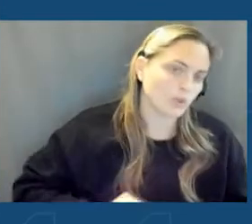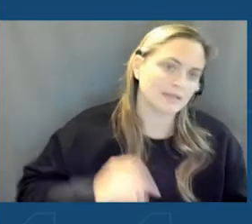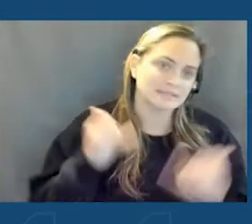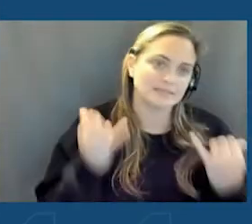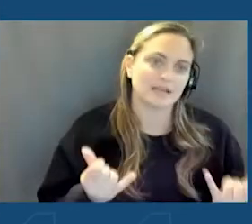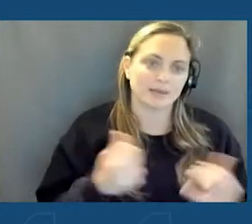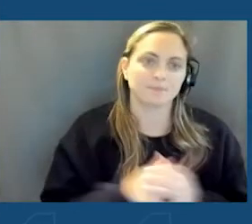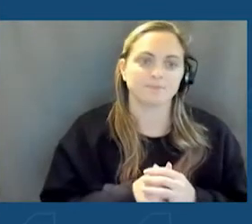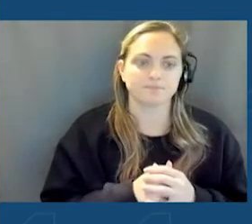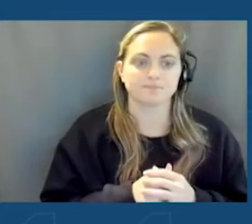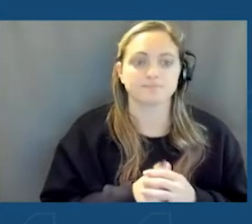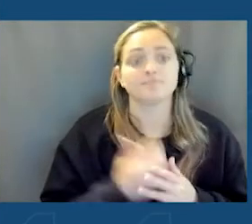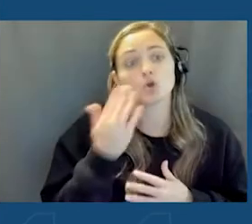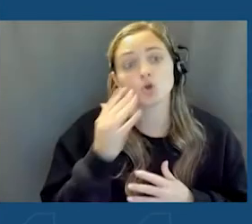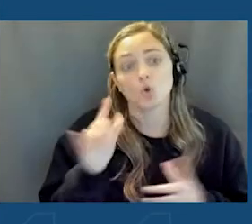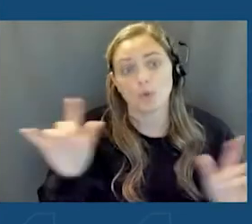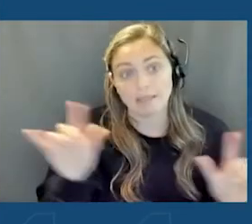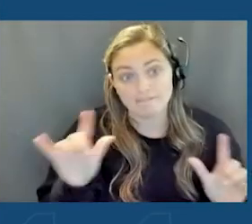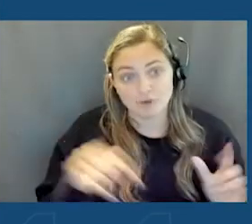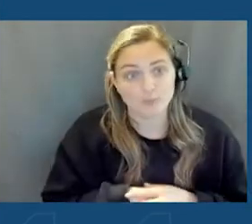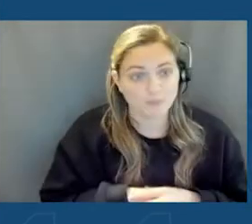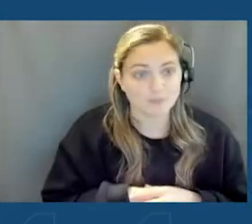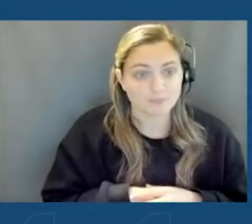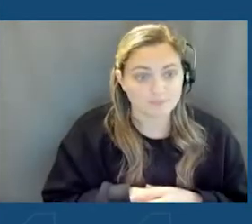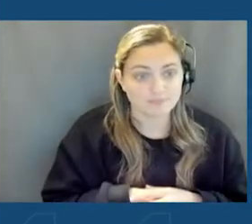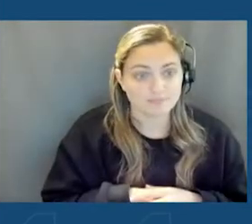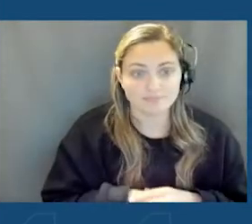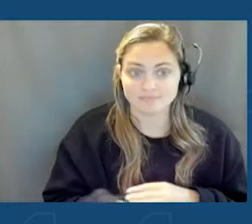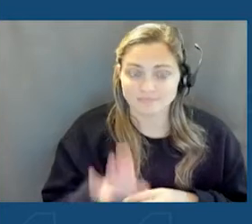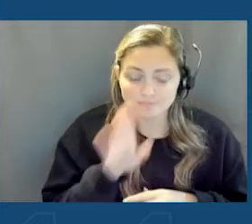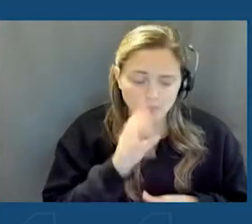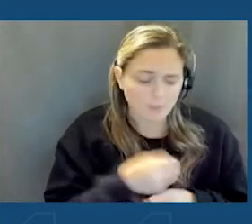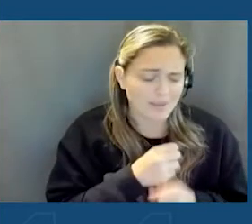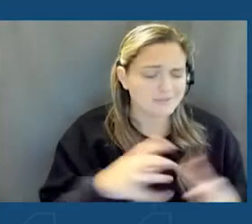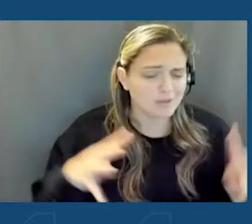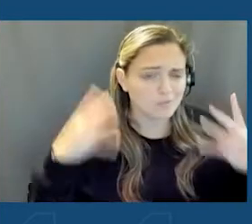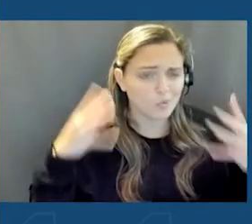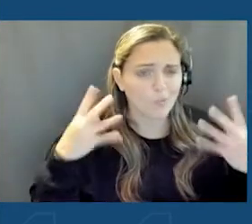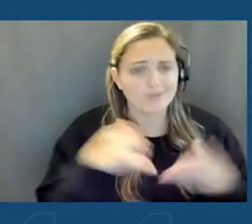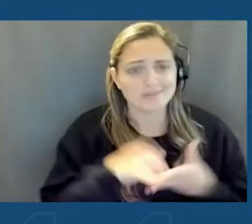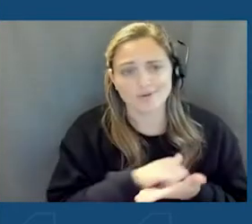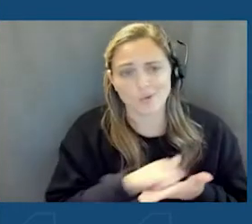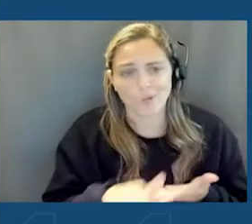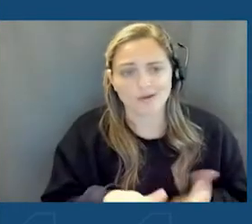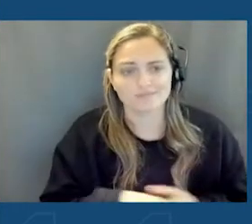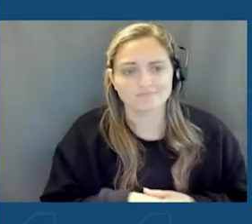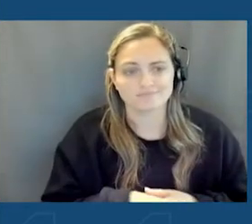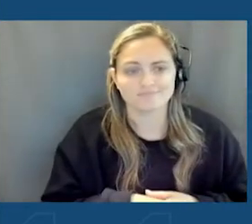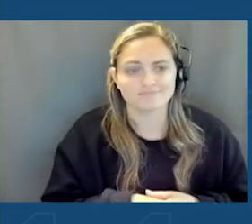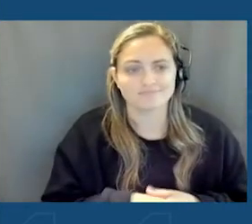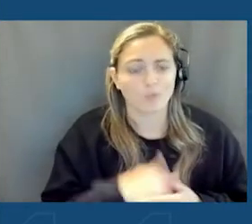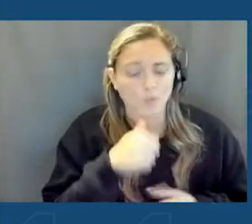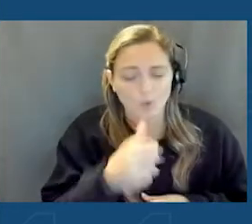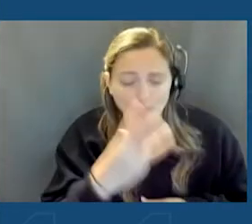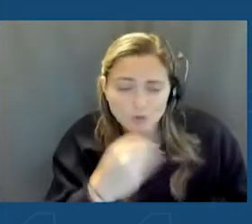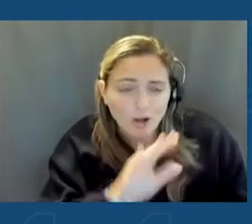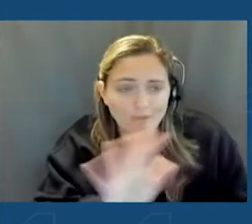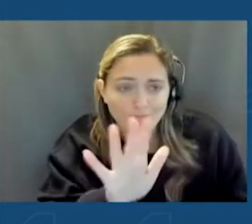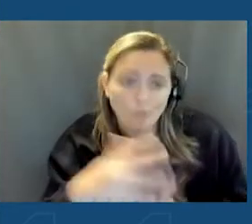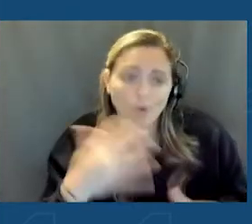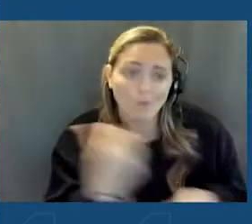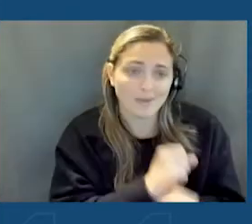And you know we love you, and we're going to make some noise in New York. We're not going to shut up. We're going to make some